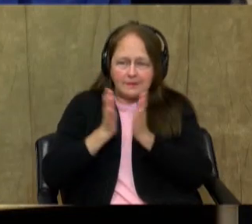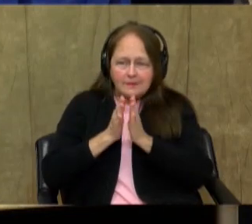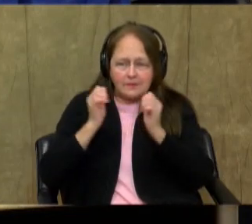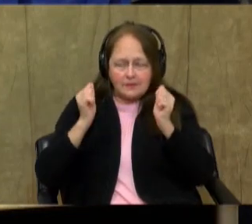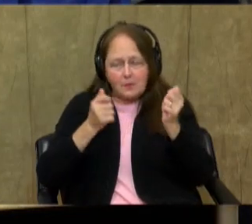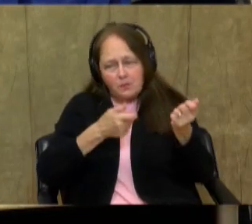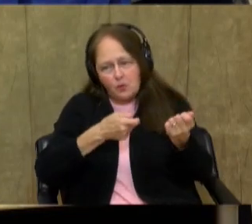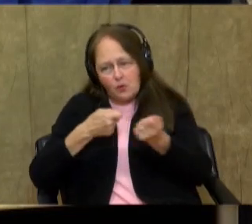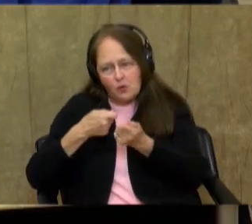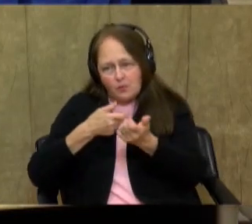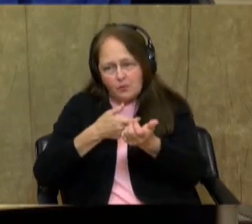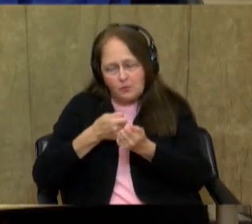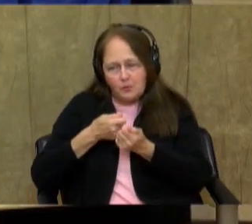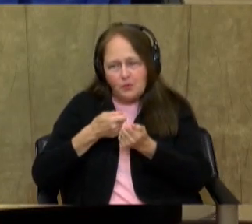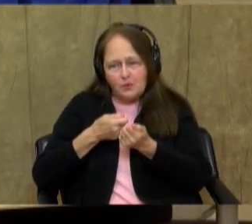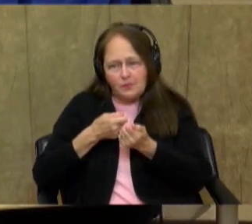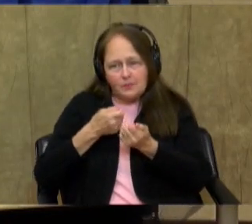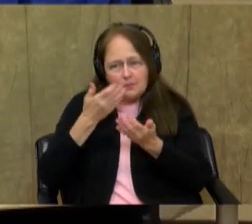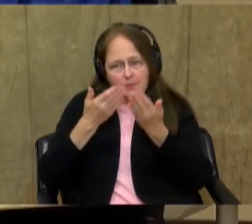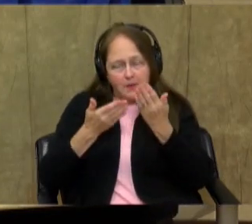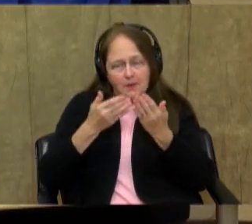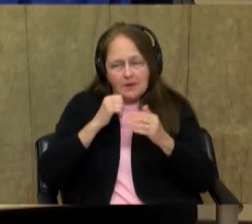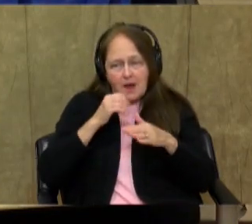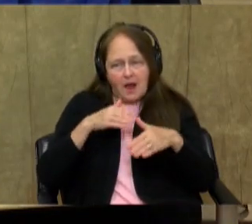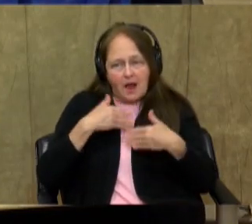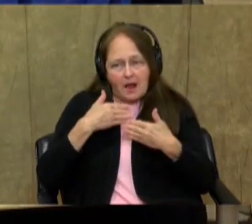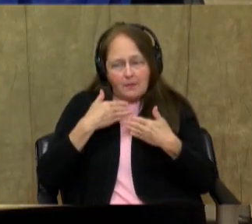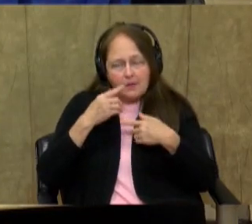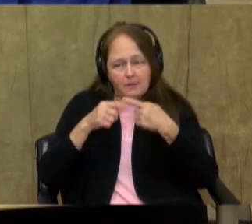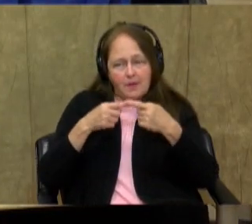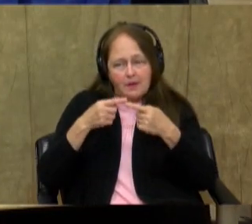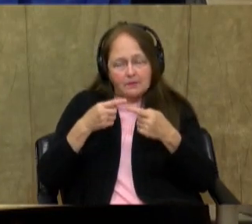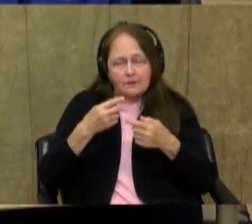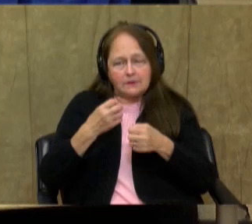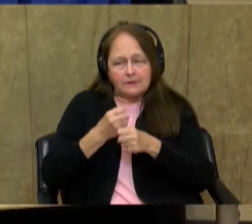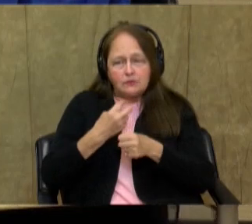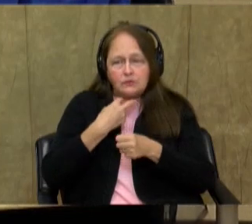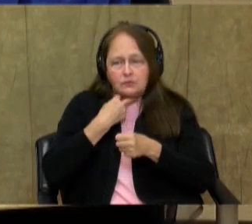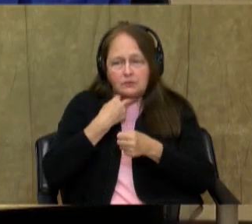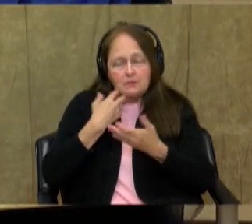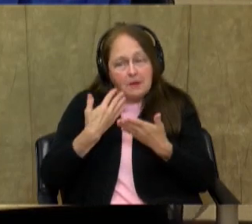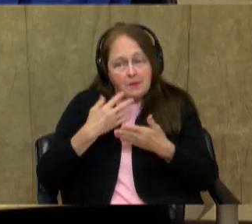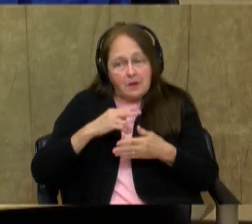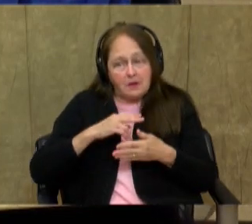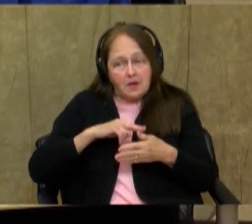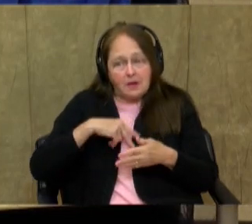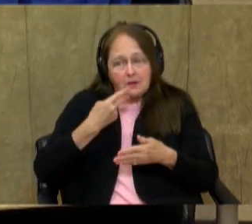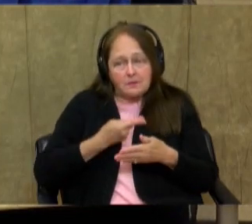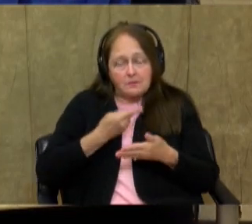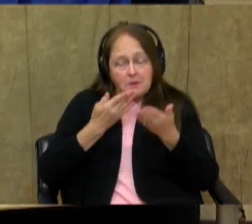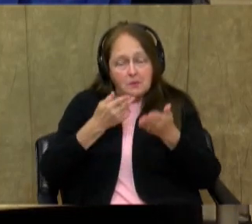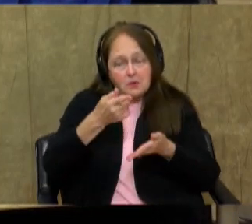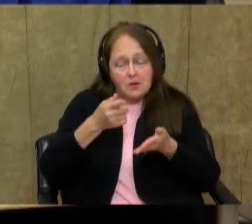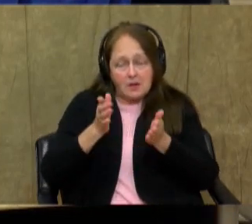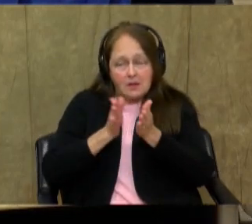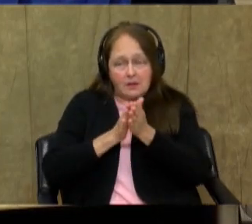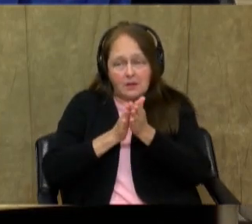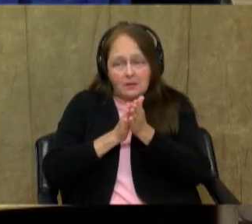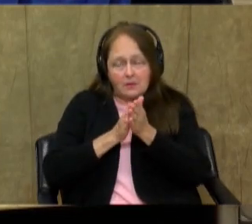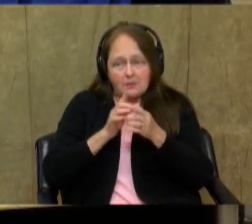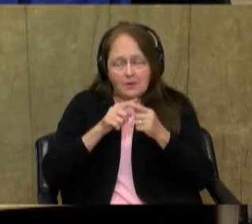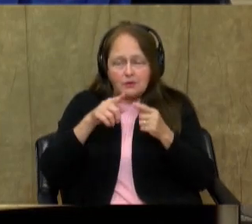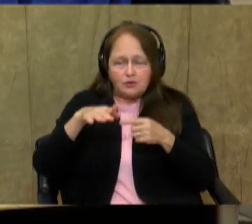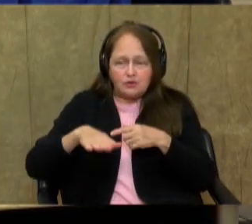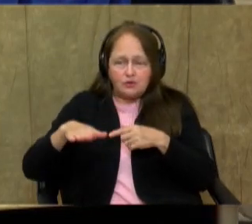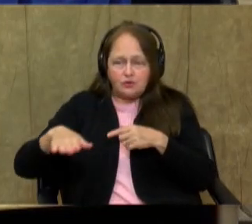it, pull it. You know, they're probably not happy about that. They might be a little upset that she's over there clapping, but, you know,